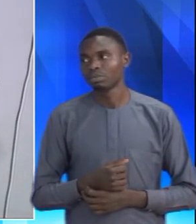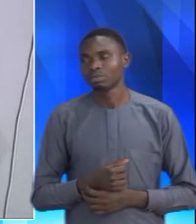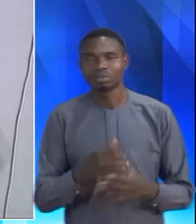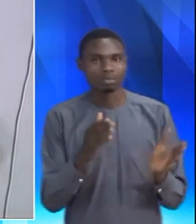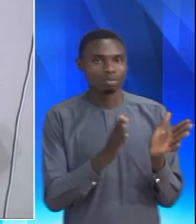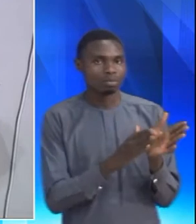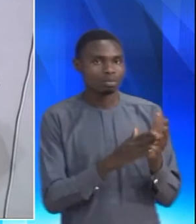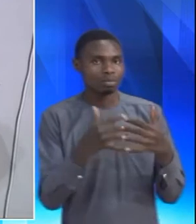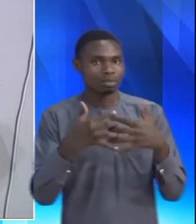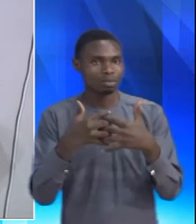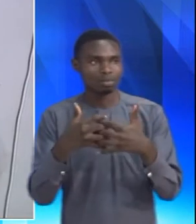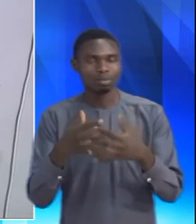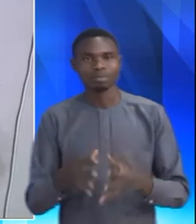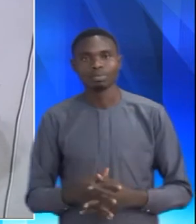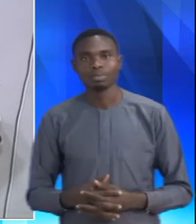schoolmates,